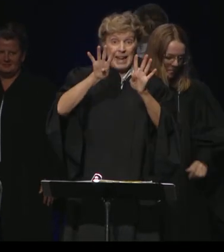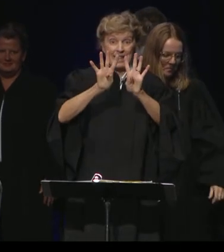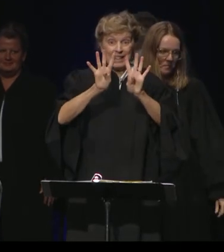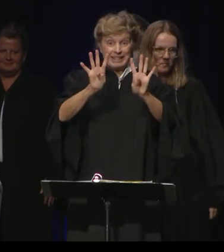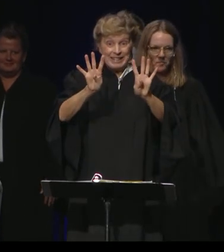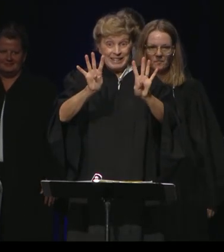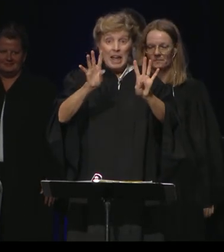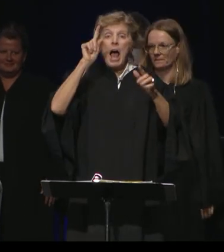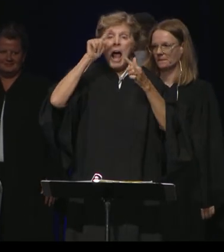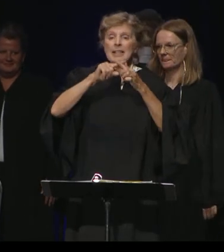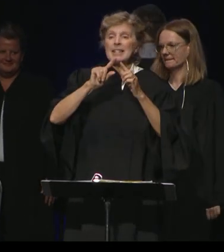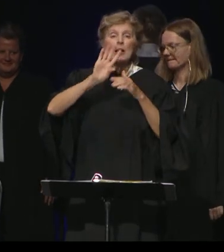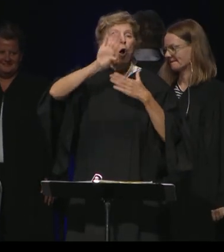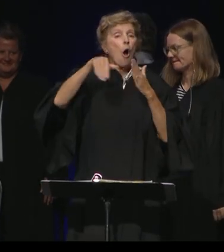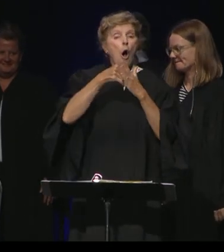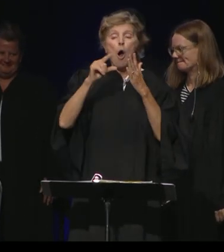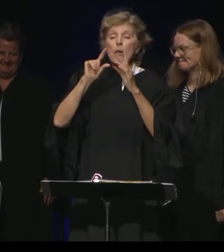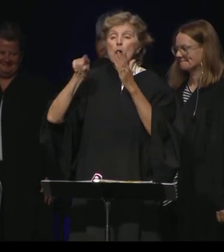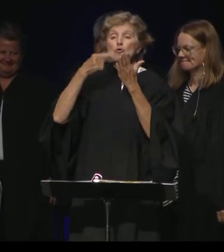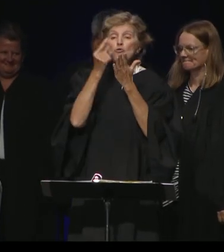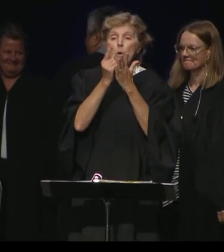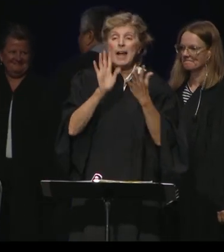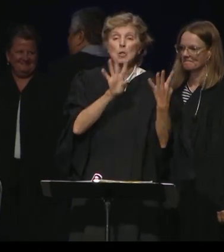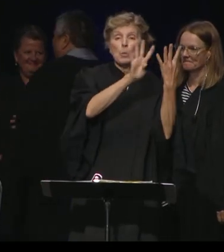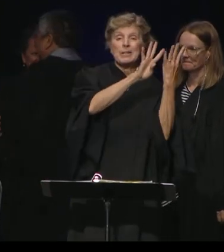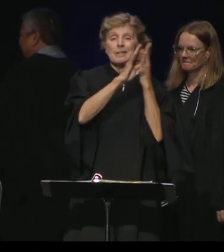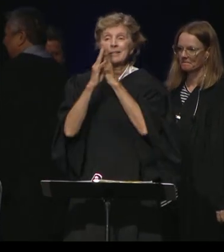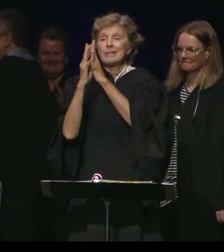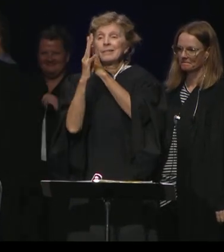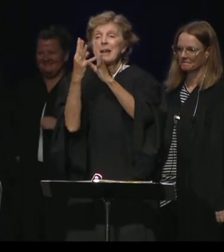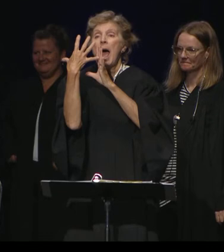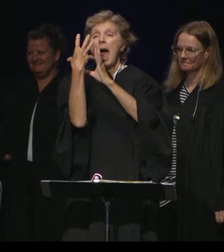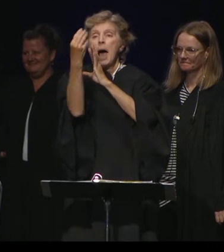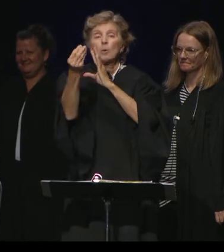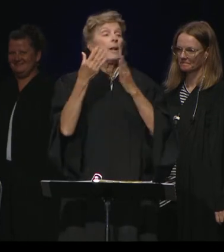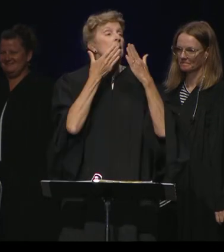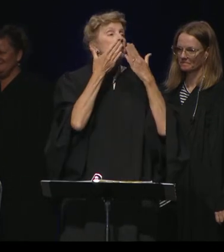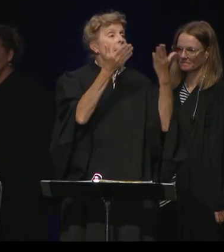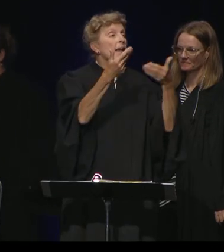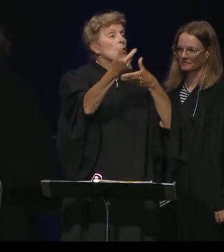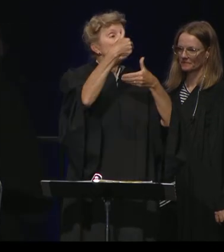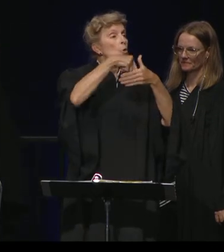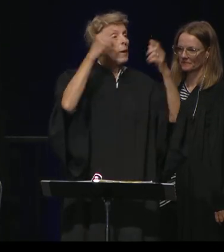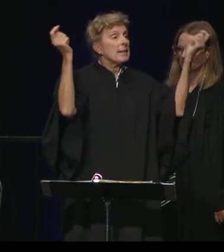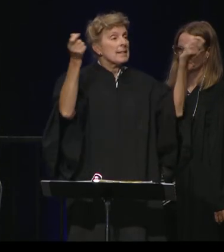all of the graduates have left the arena. Thank you for celebrating with us today.